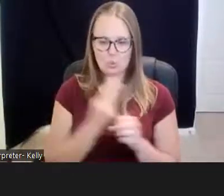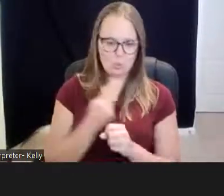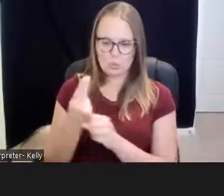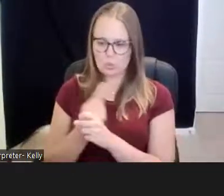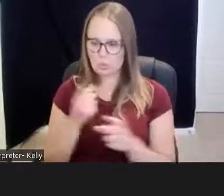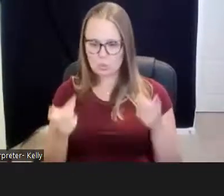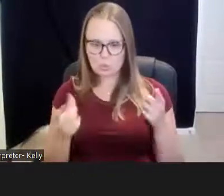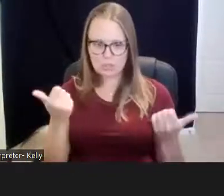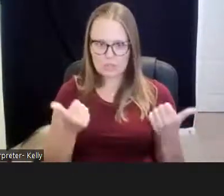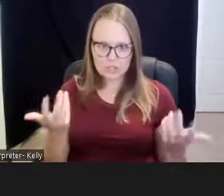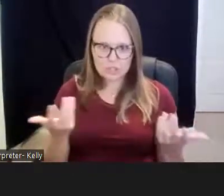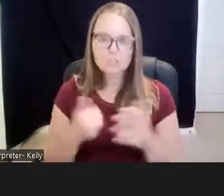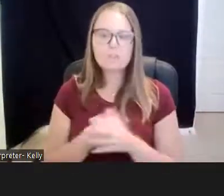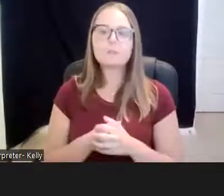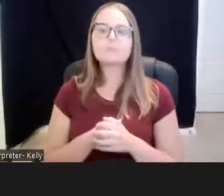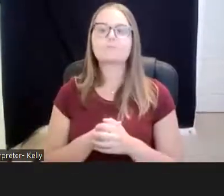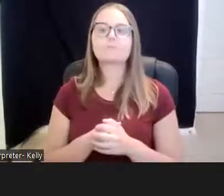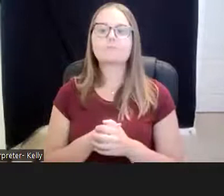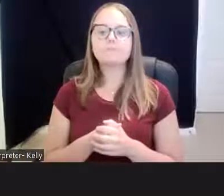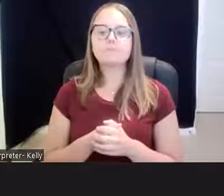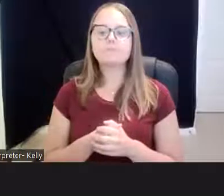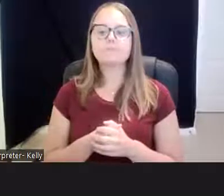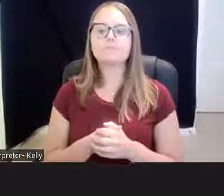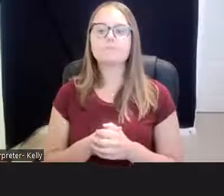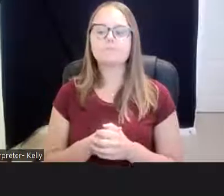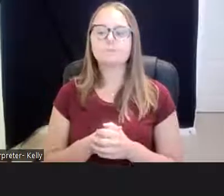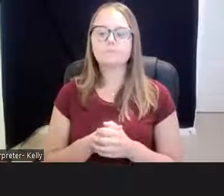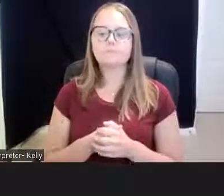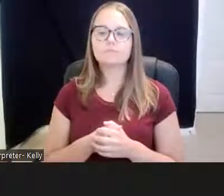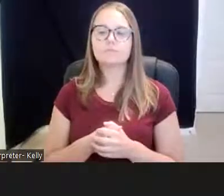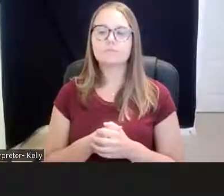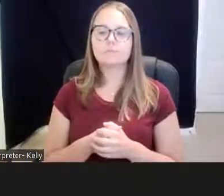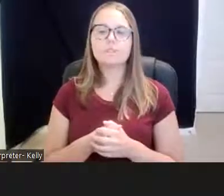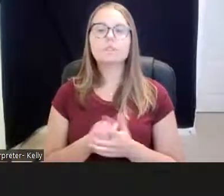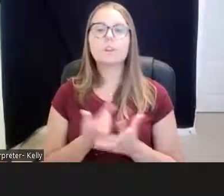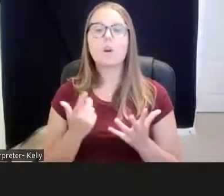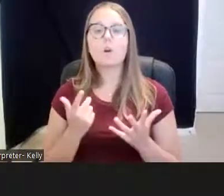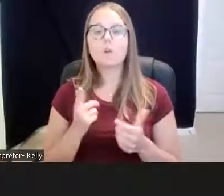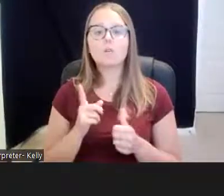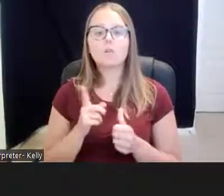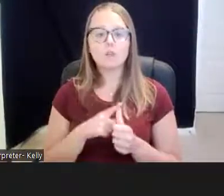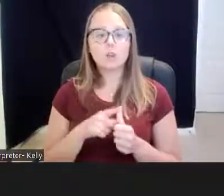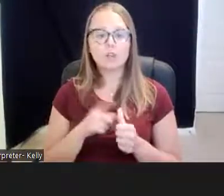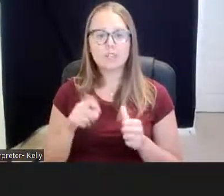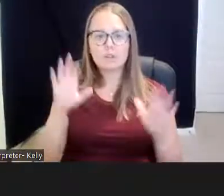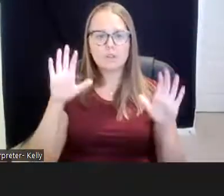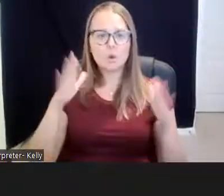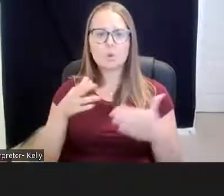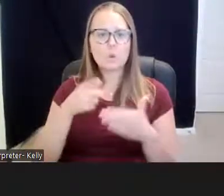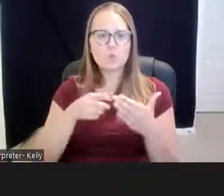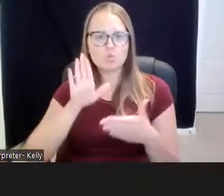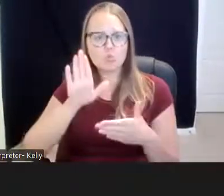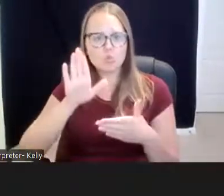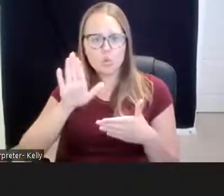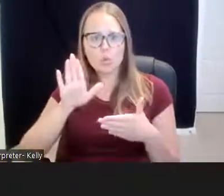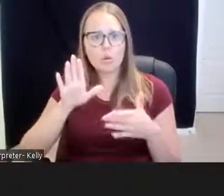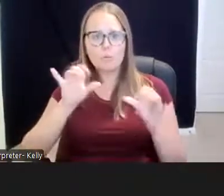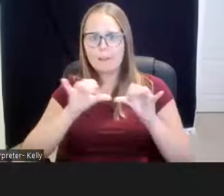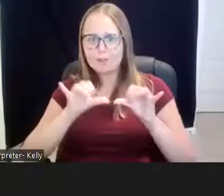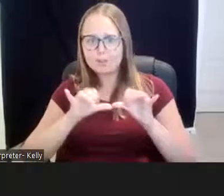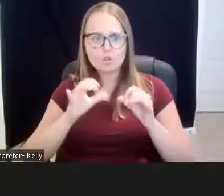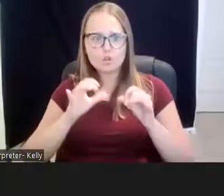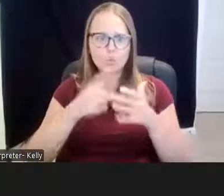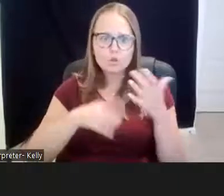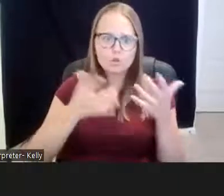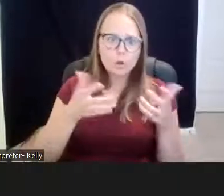Mm-hmm. And partly that might have to do with what it is you're trying to, what you're trying to measure. So